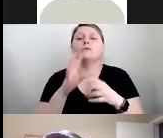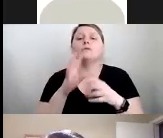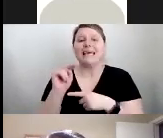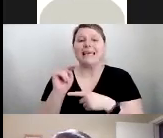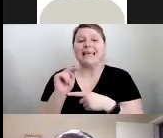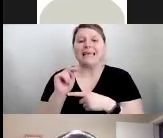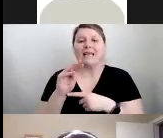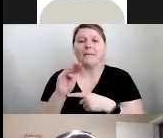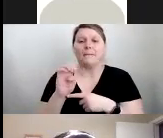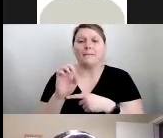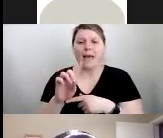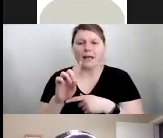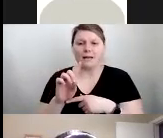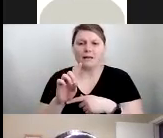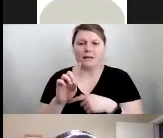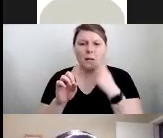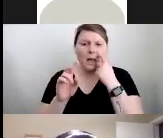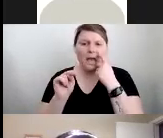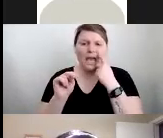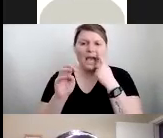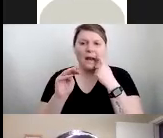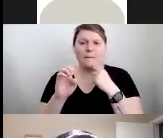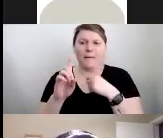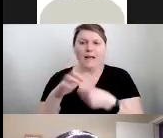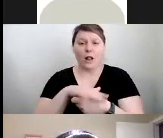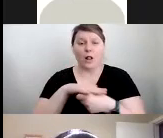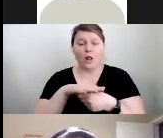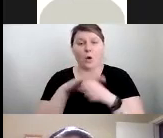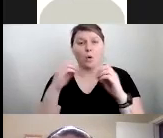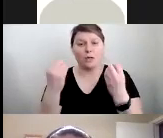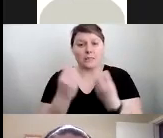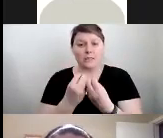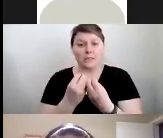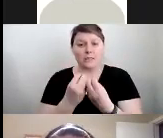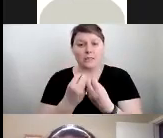the Masters in Public Health. InMed is a local organization. Dr.